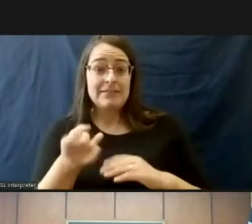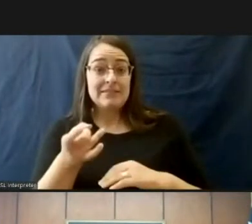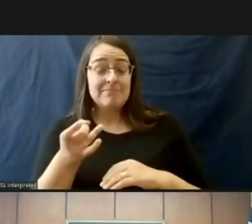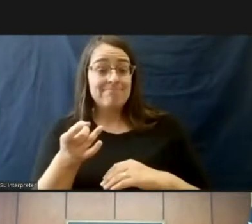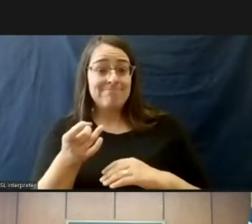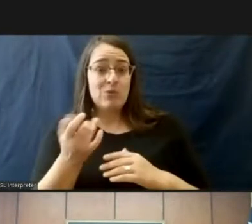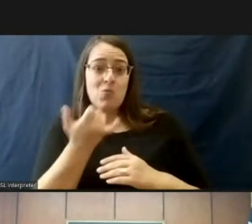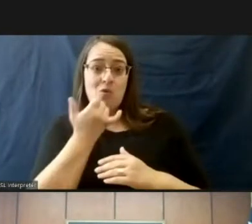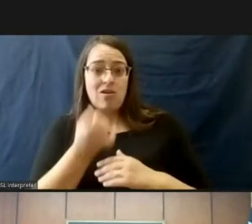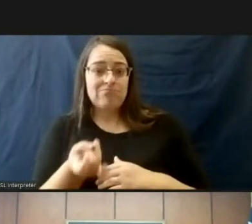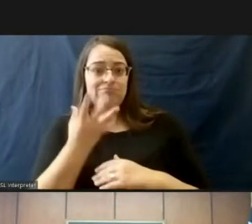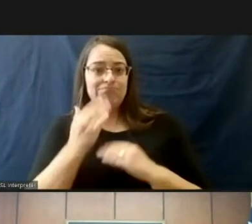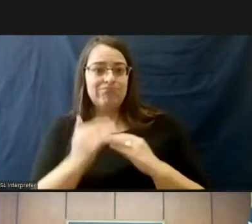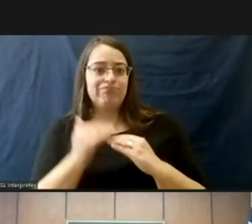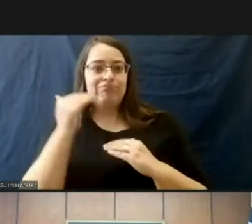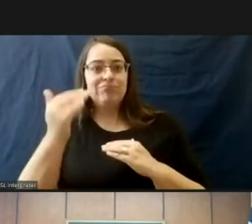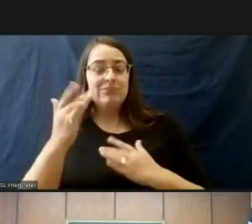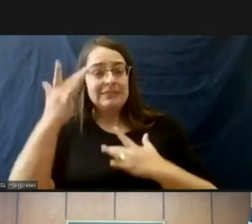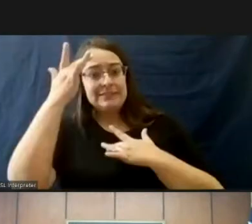Thank you very much.